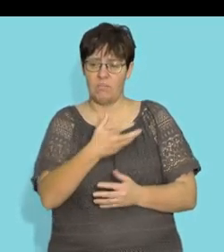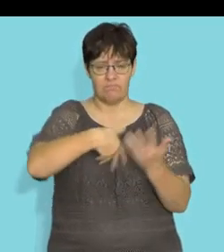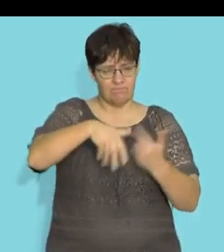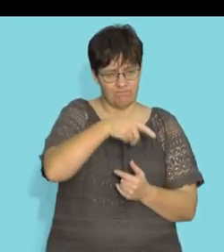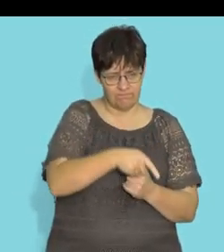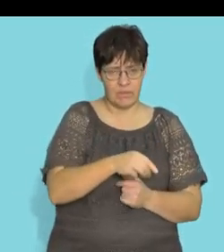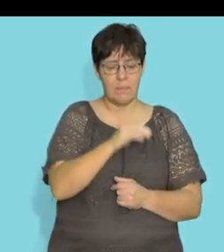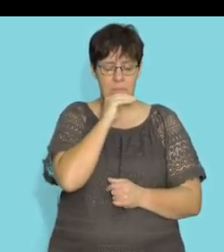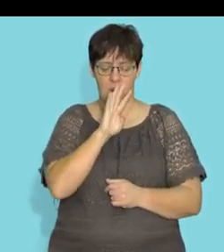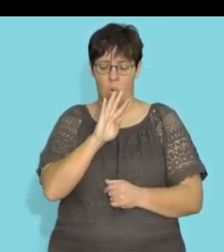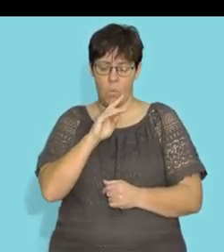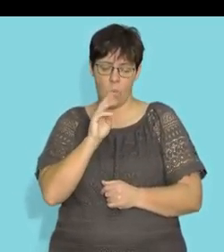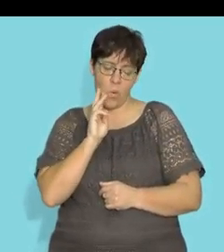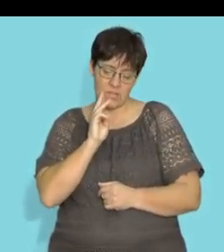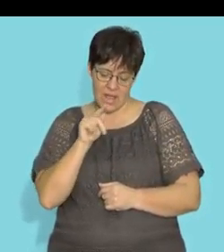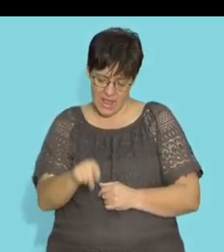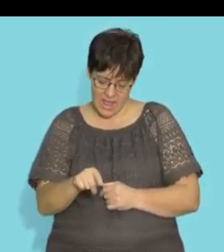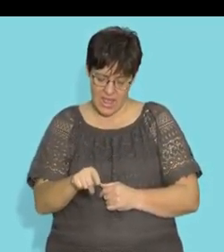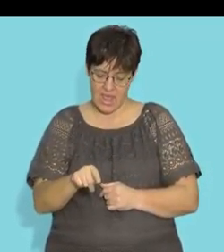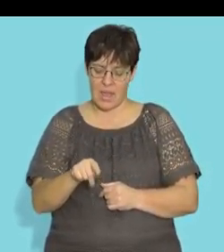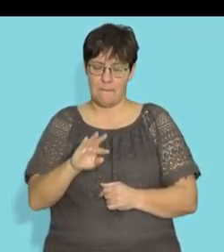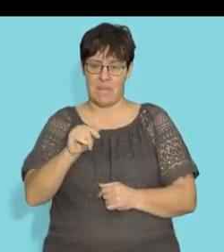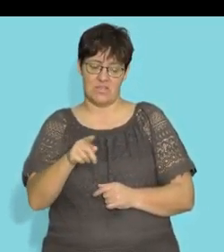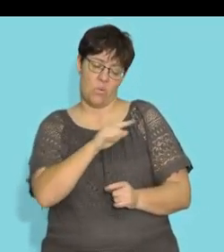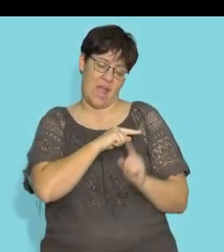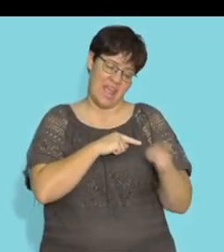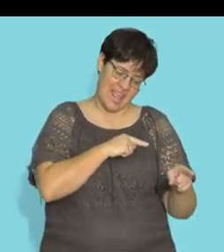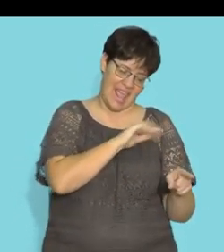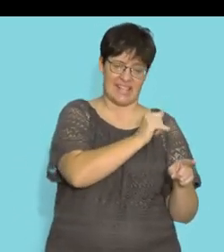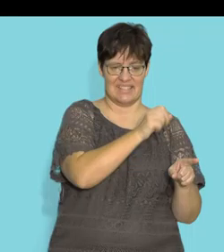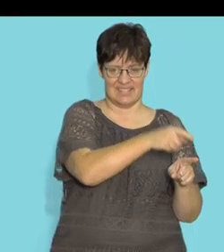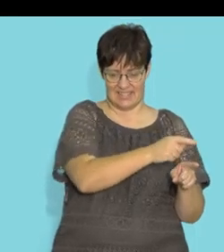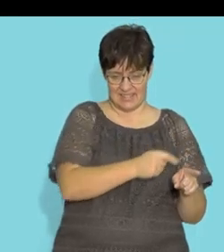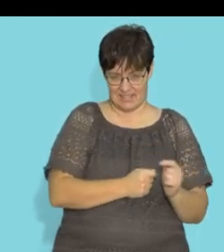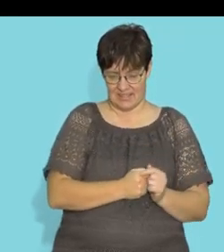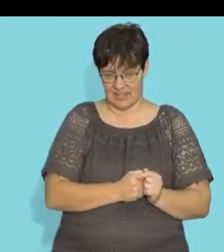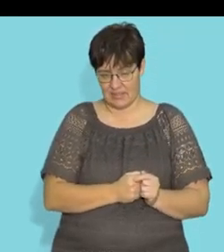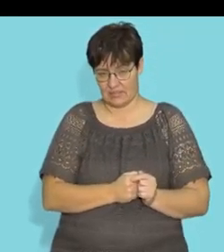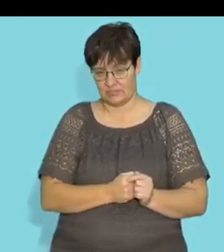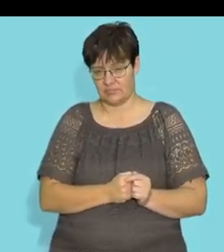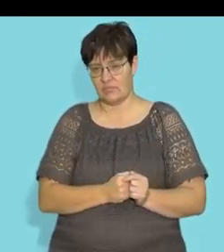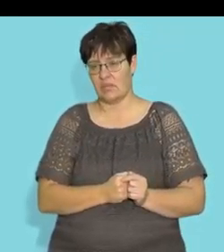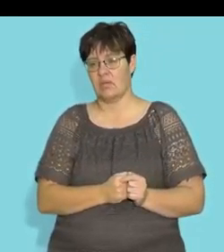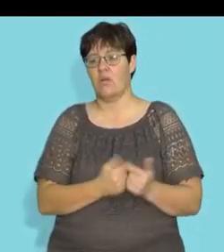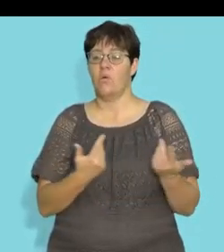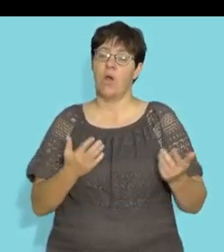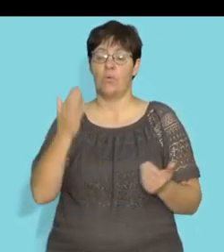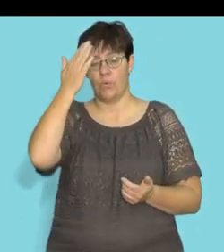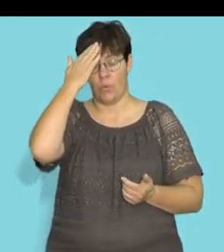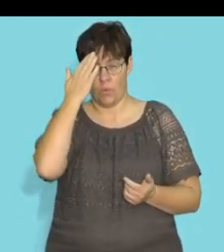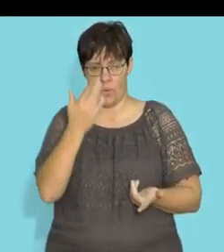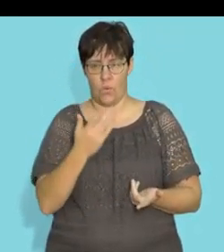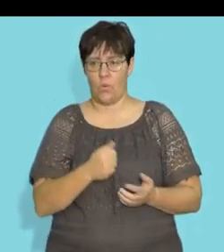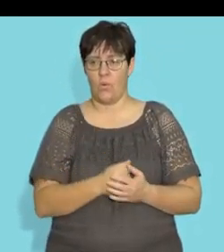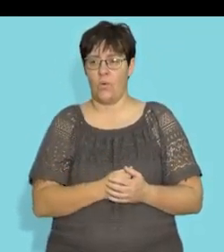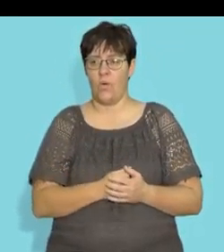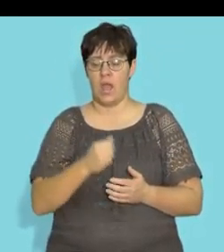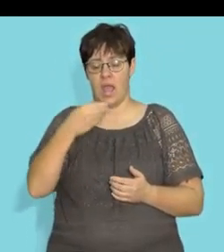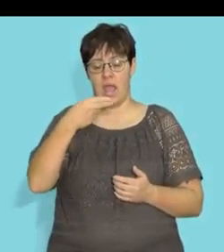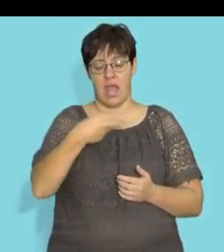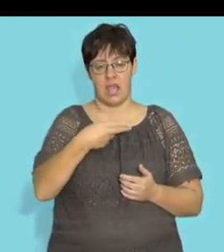So when we look at hydrochloric acid will then be the acid here. And because we're reacting it with water